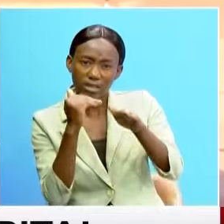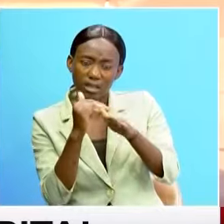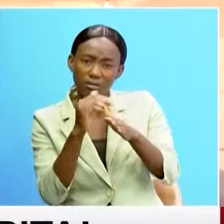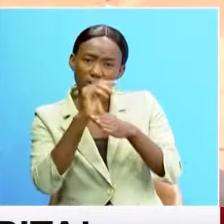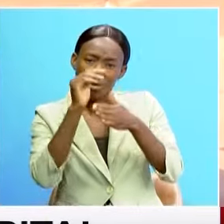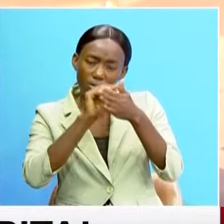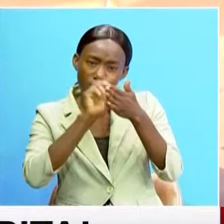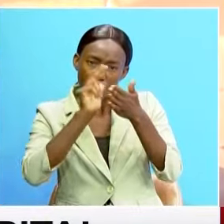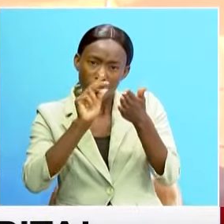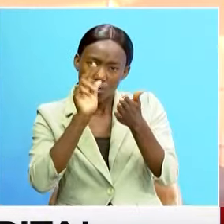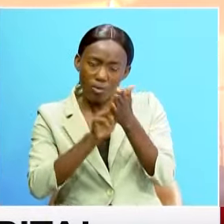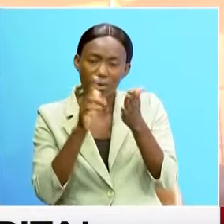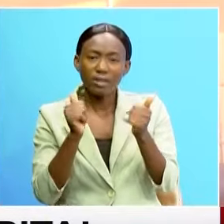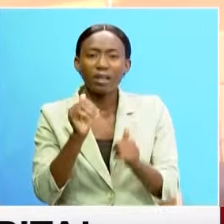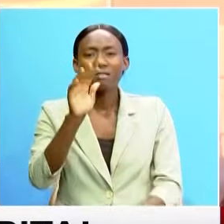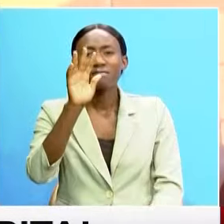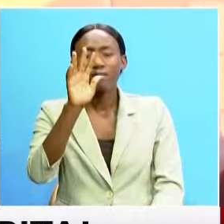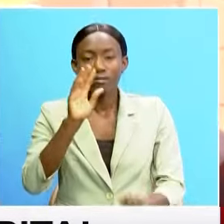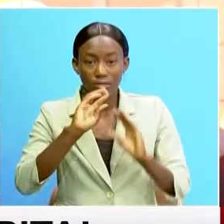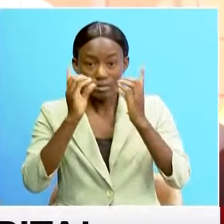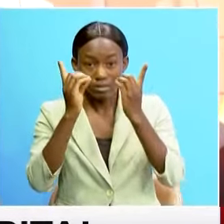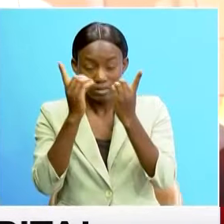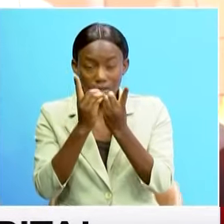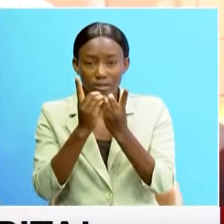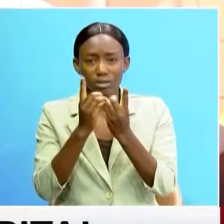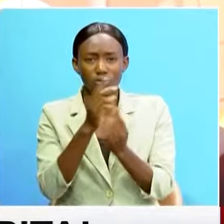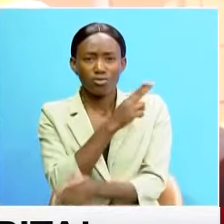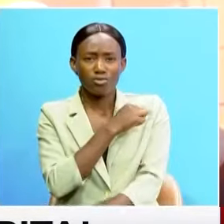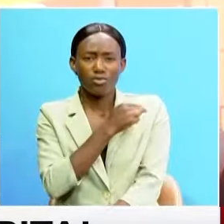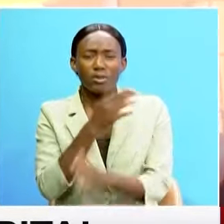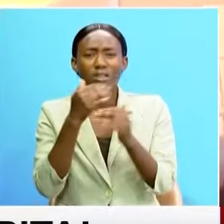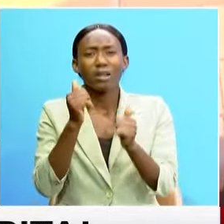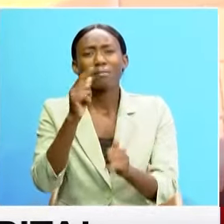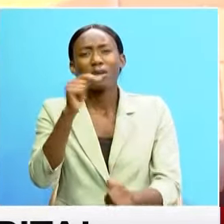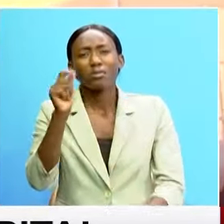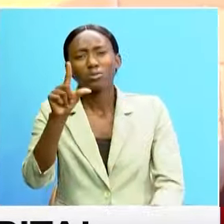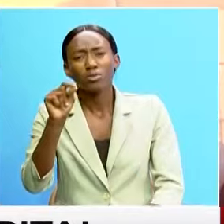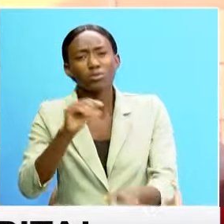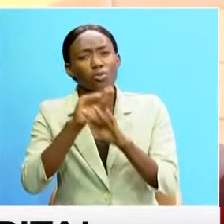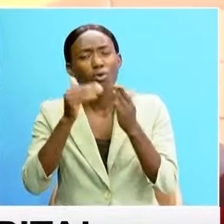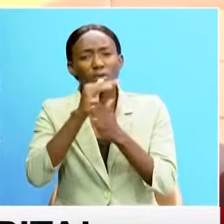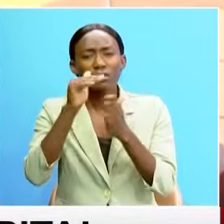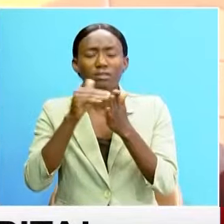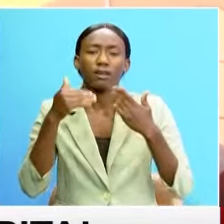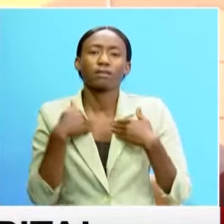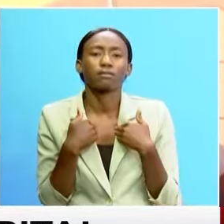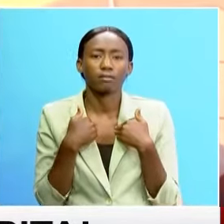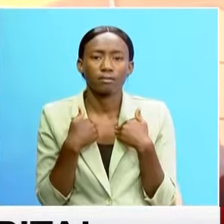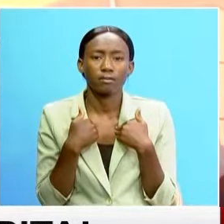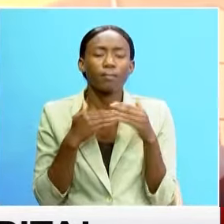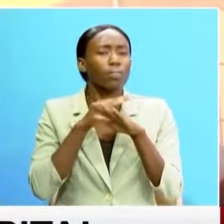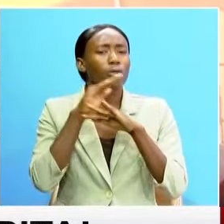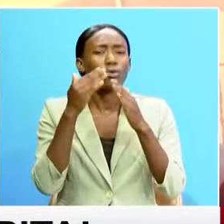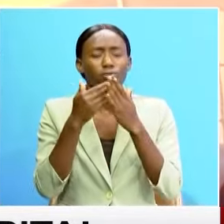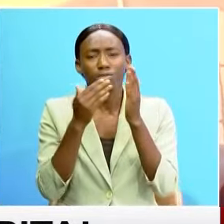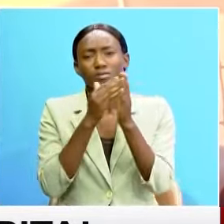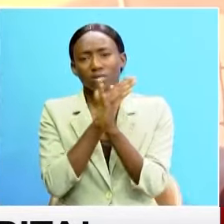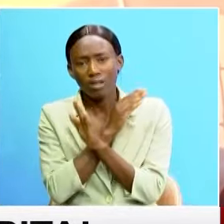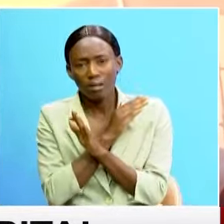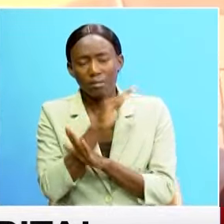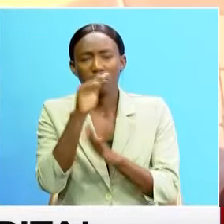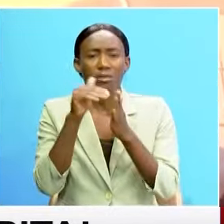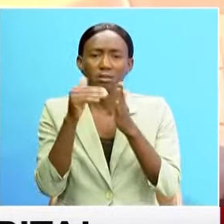five district hospitals and another 120 health centres all over Zambia, which will ensure there's provision